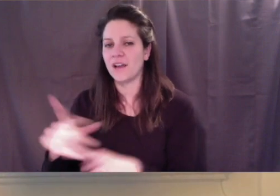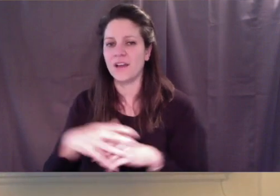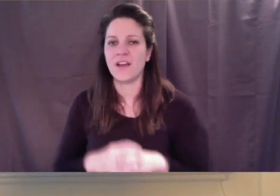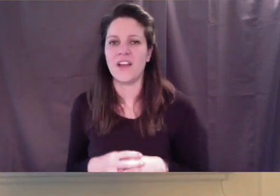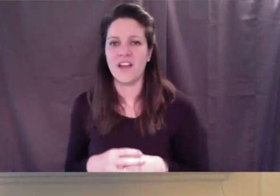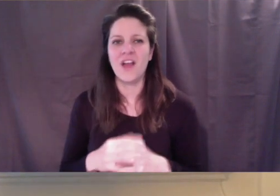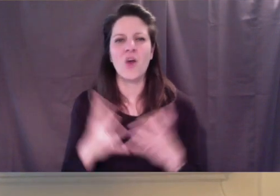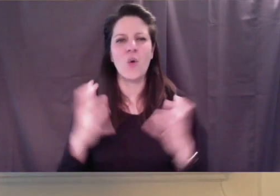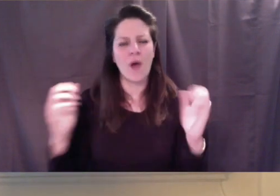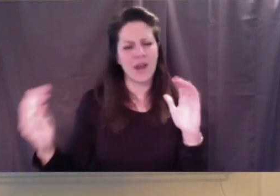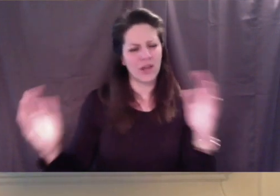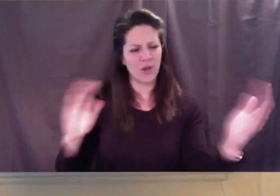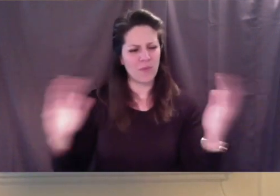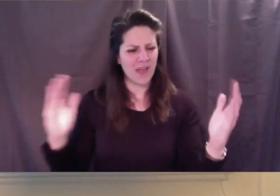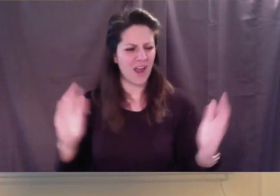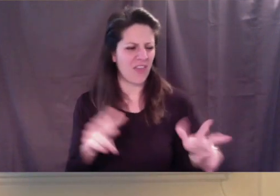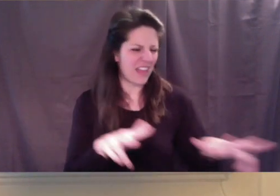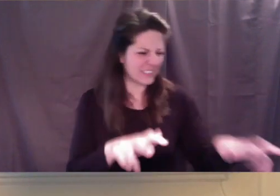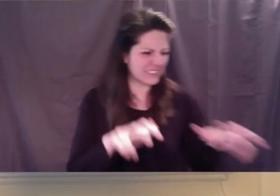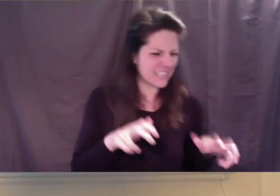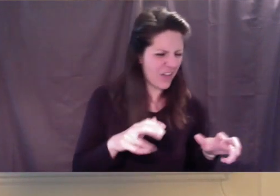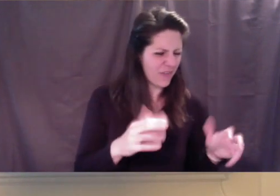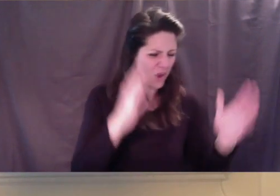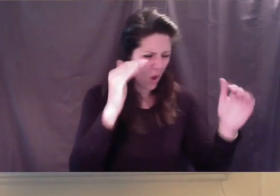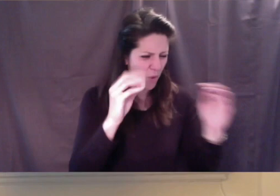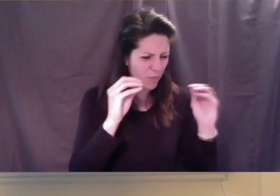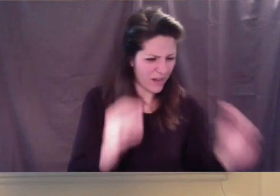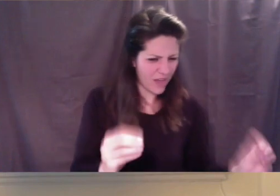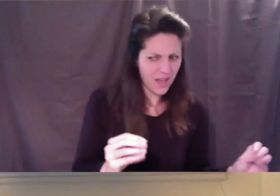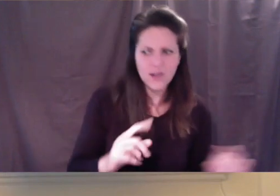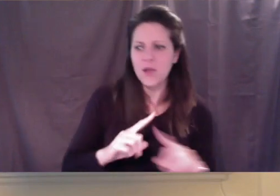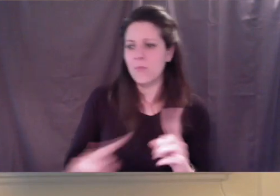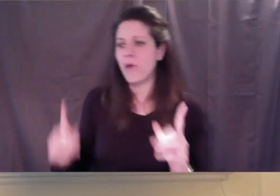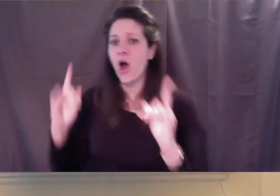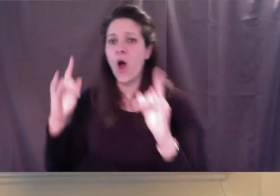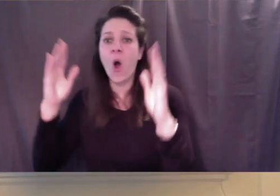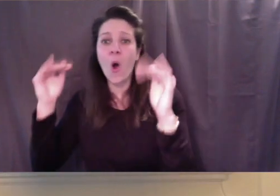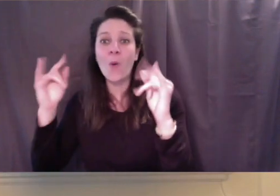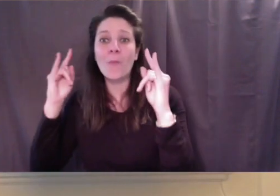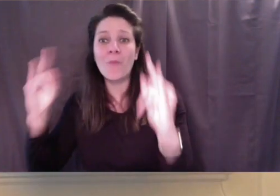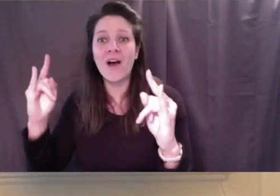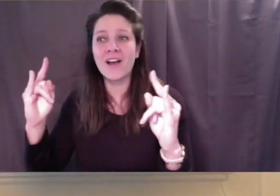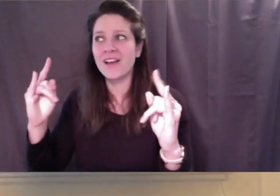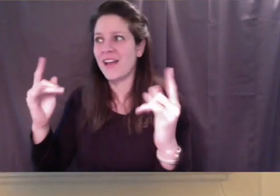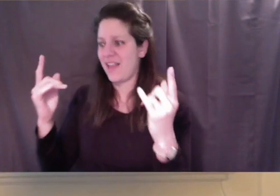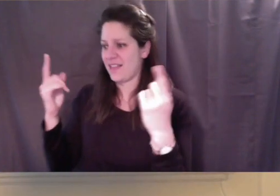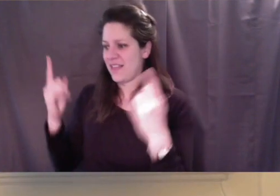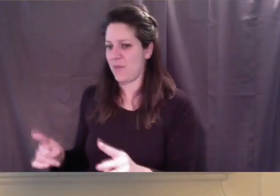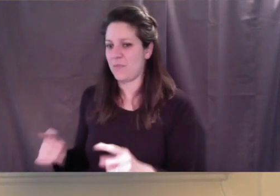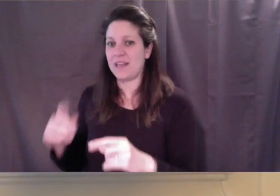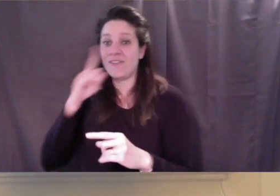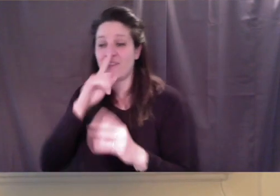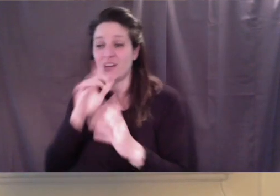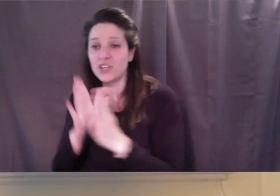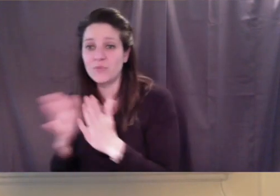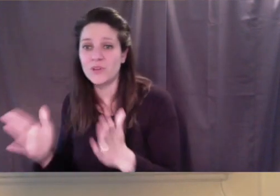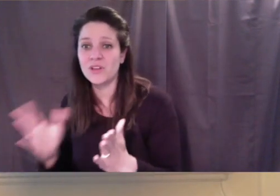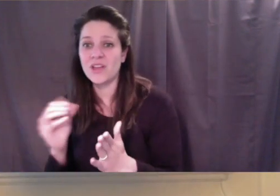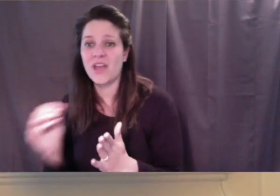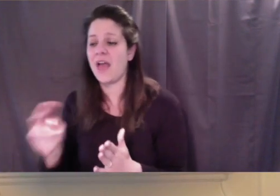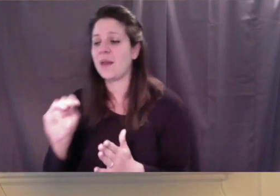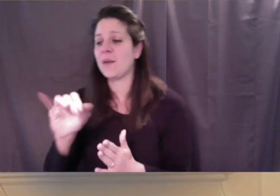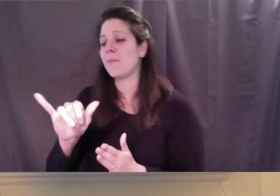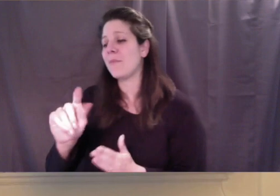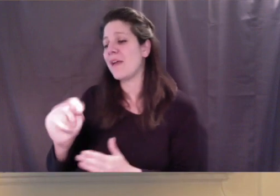prevailing narratives of selfishness and hopelessness. And as she describes it, hope punk exists both in fiction and in